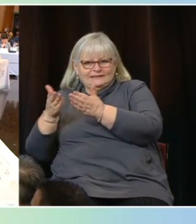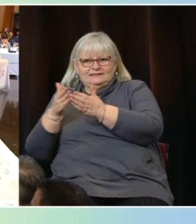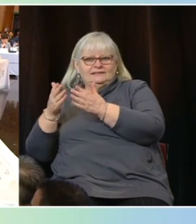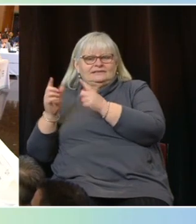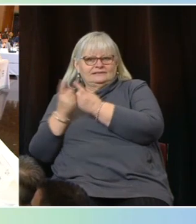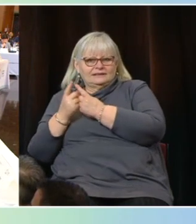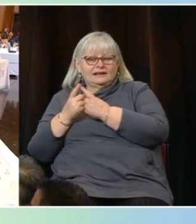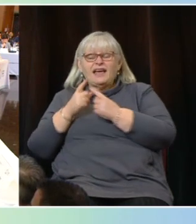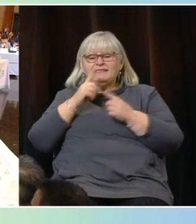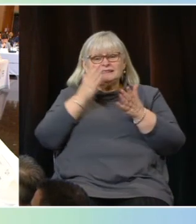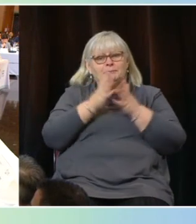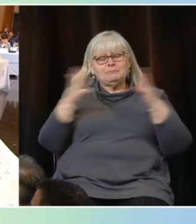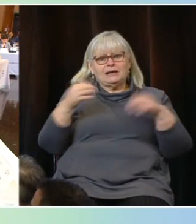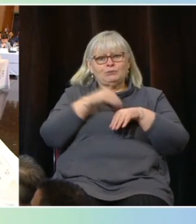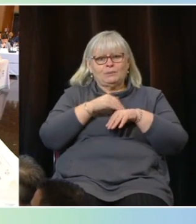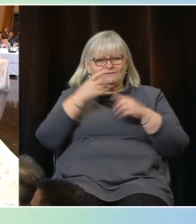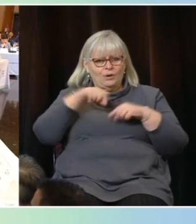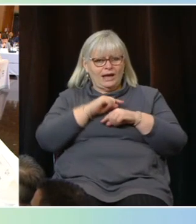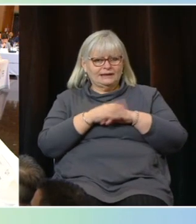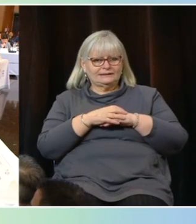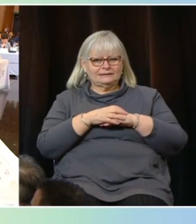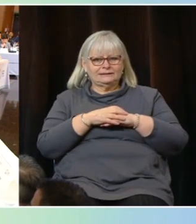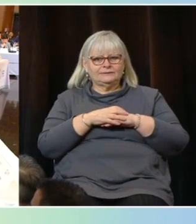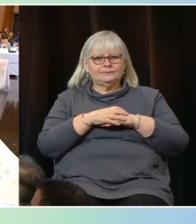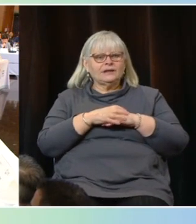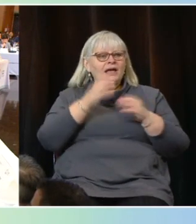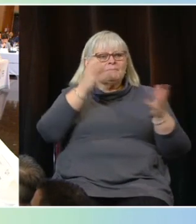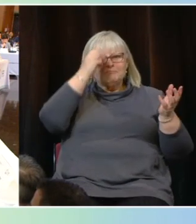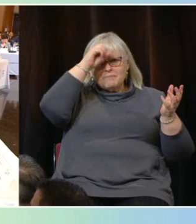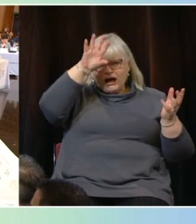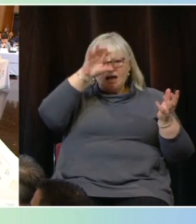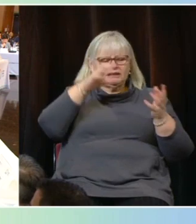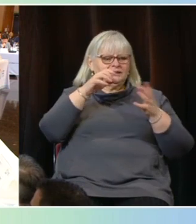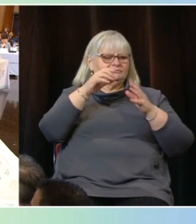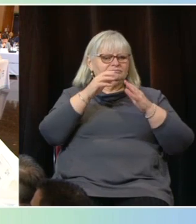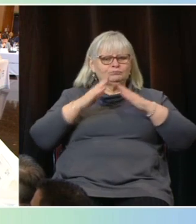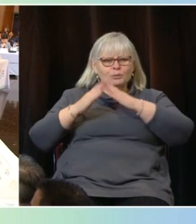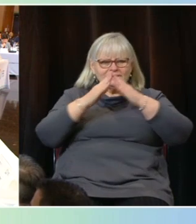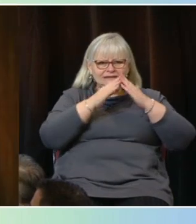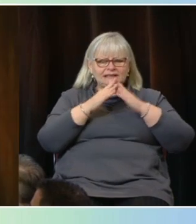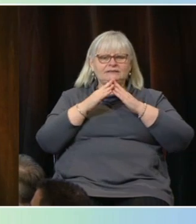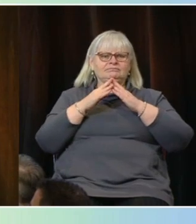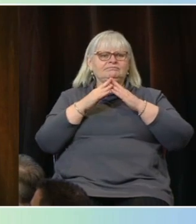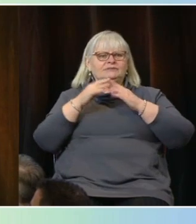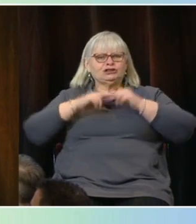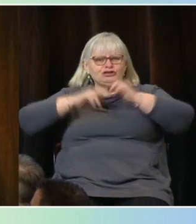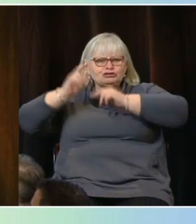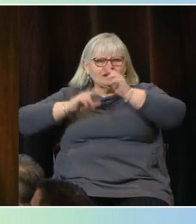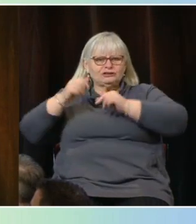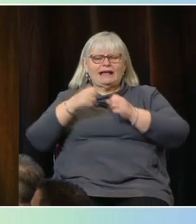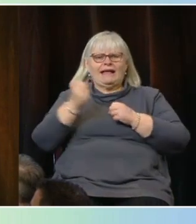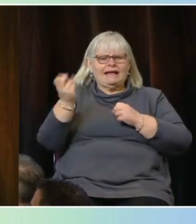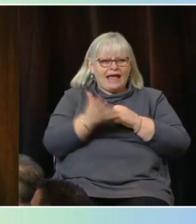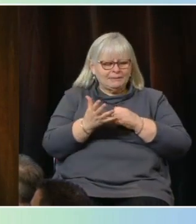concern from us for Australia heavily regulated sectors such as mining property and construction and gambling are characterized by remarkably high